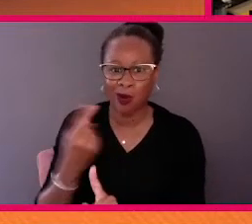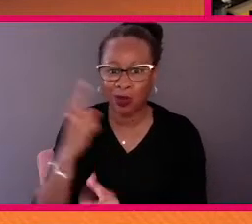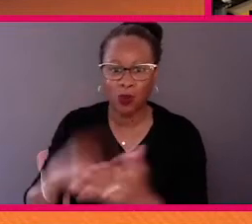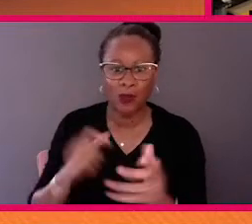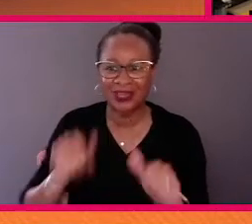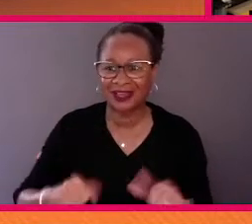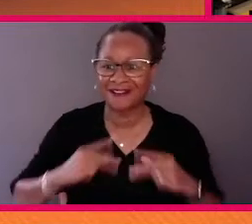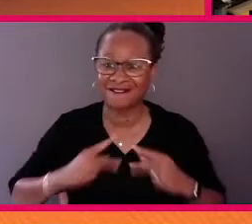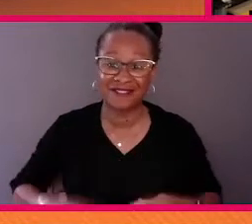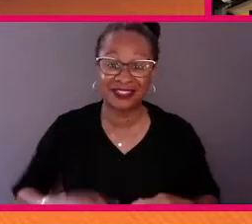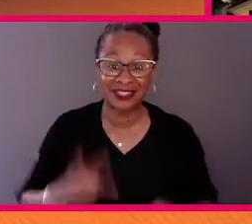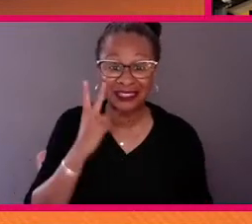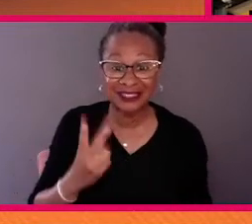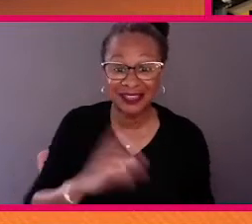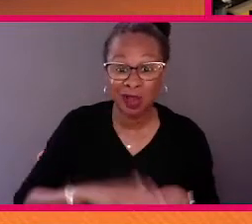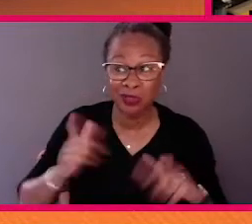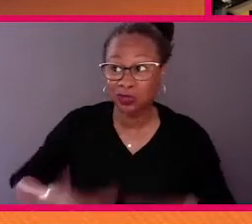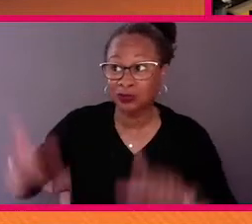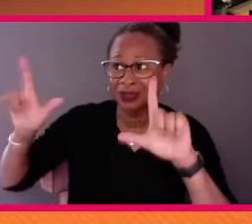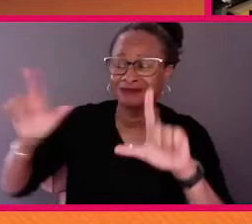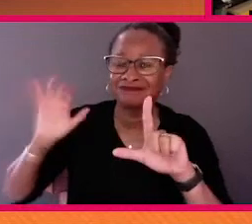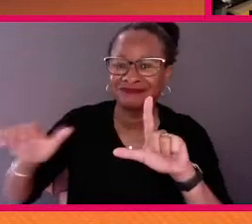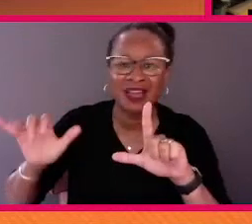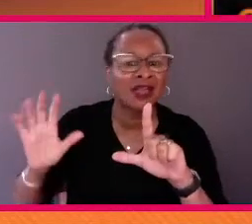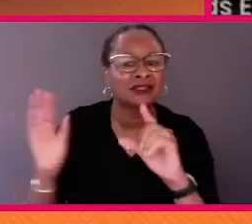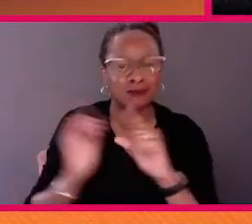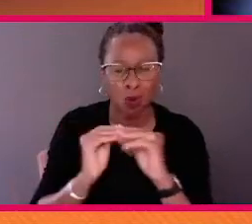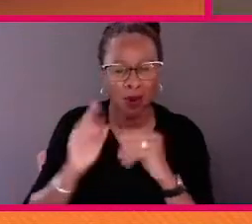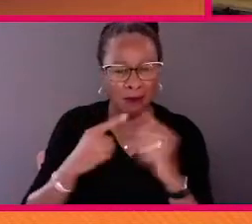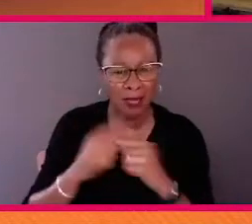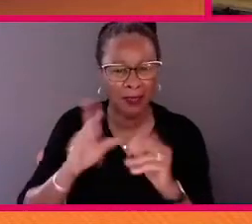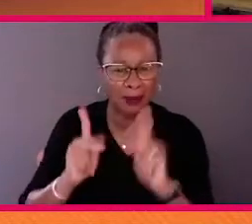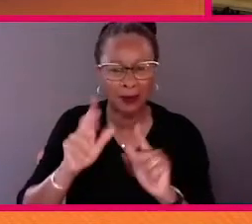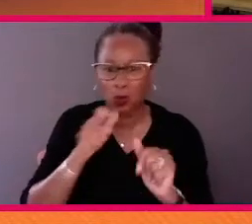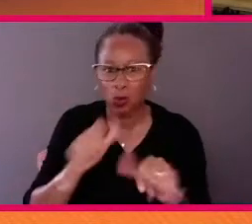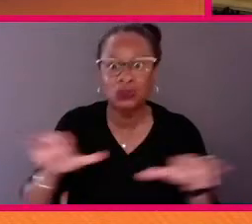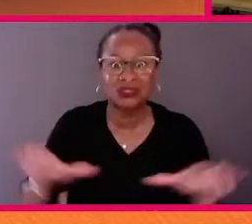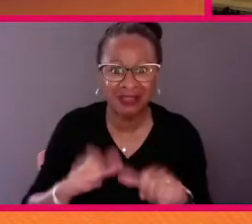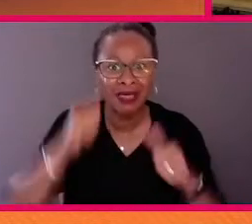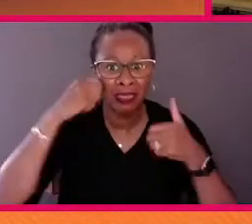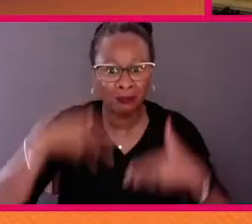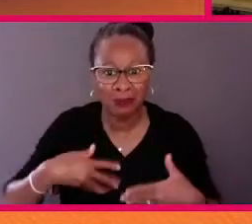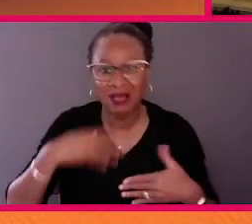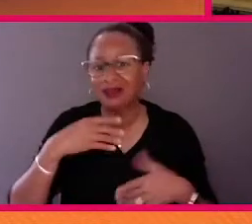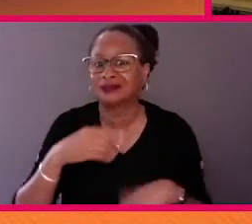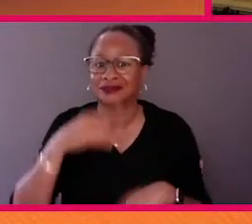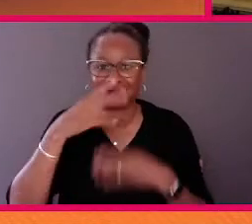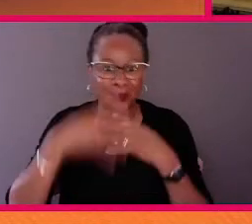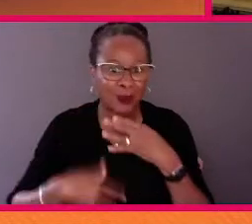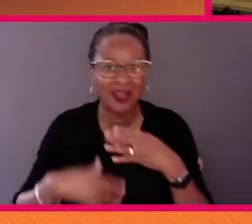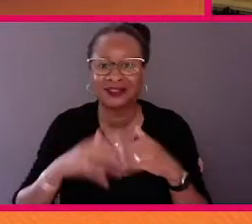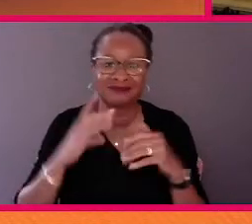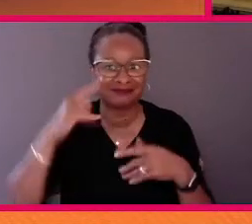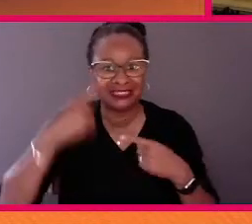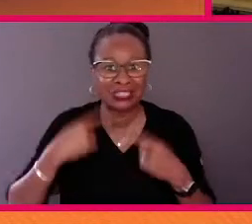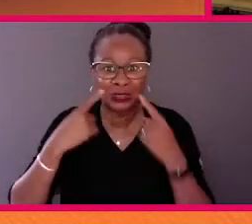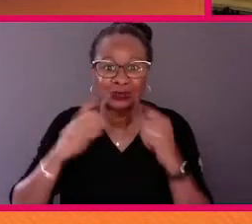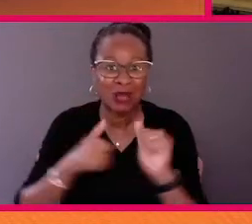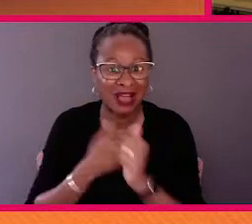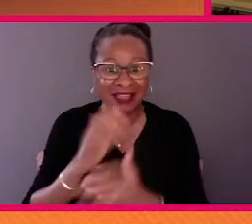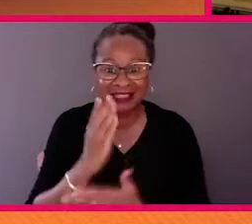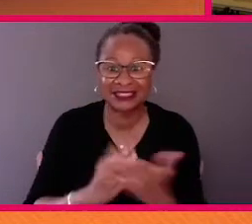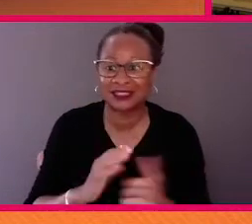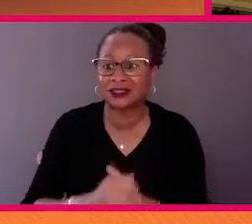It's about the people that put in the blood, sweat, and tears behind the scenes. Knowing that what you're so passionate about, someone looks at